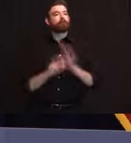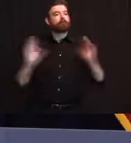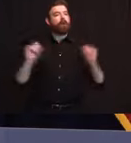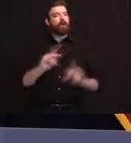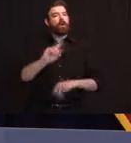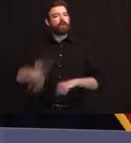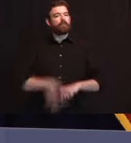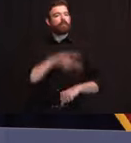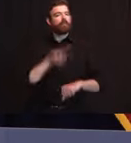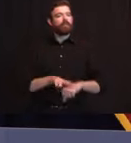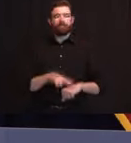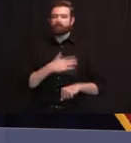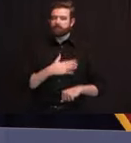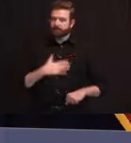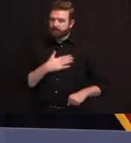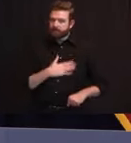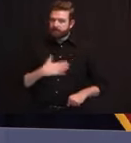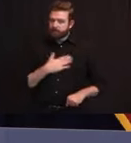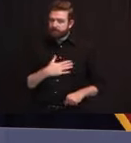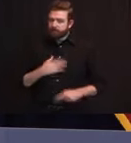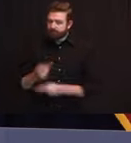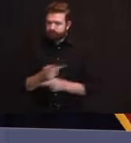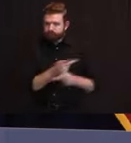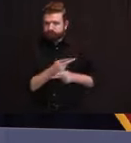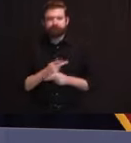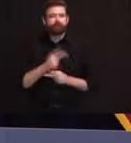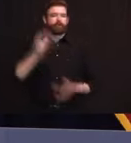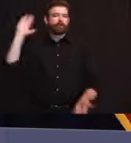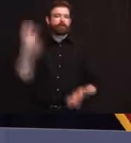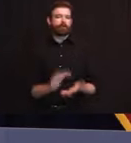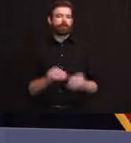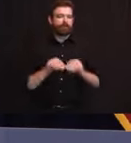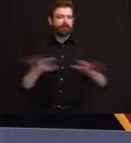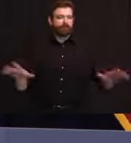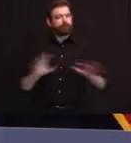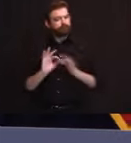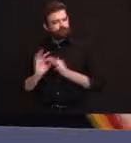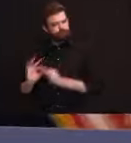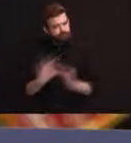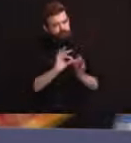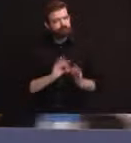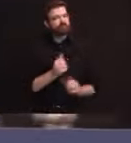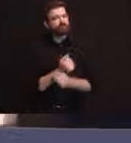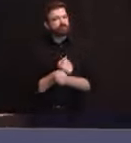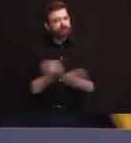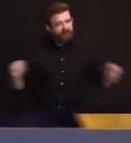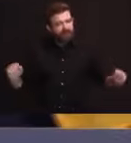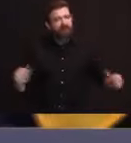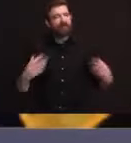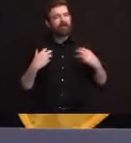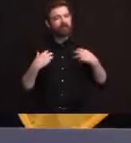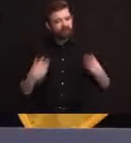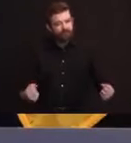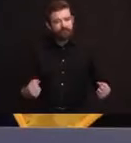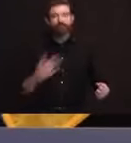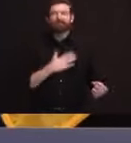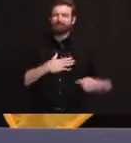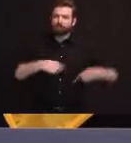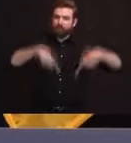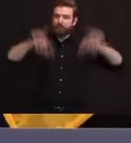COVID-19. Stay connected, stay safe, stay healthy, and get tested. Thank you. Judy, thank you. I just want to echo